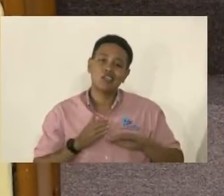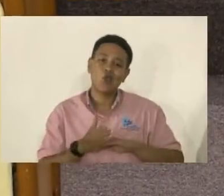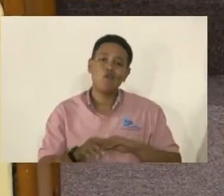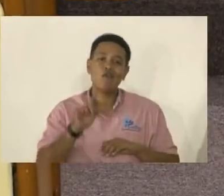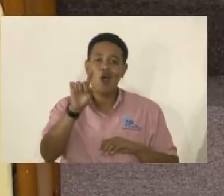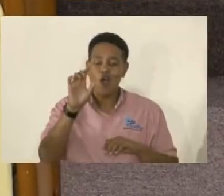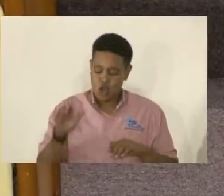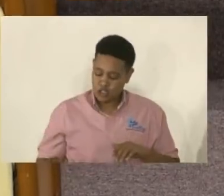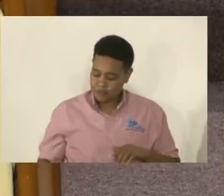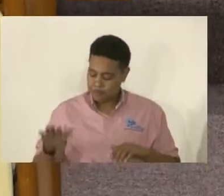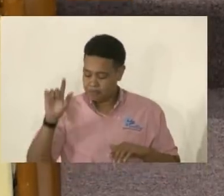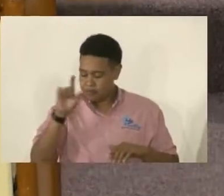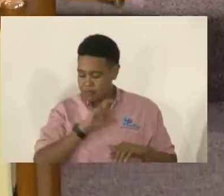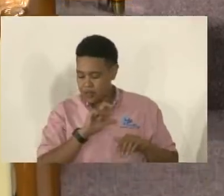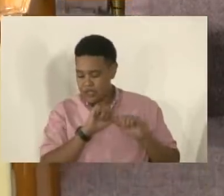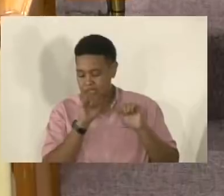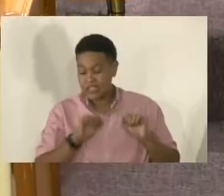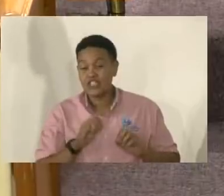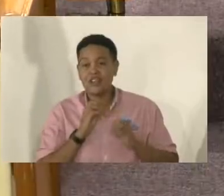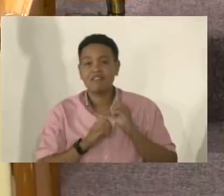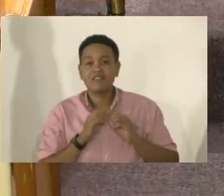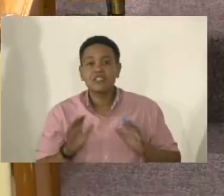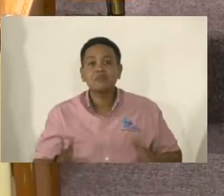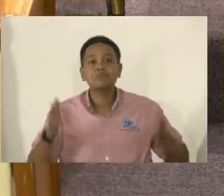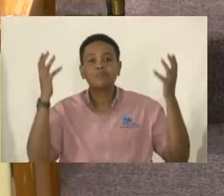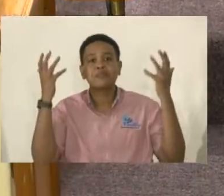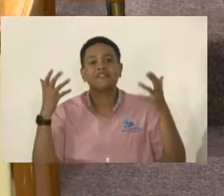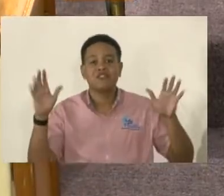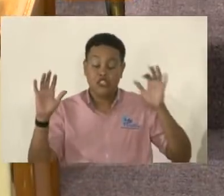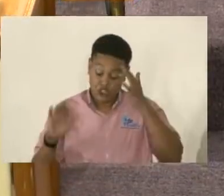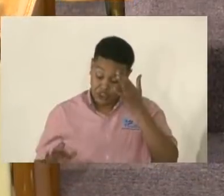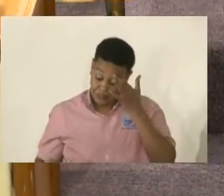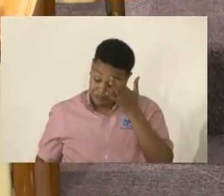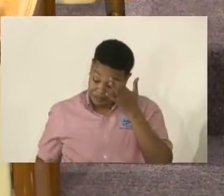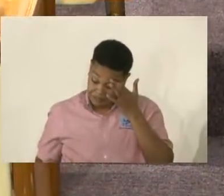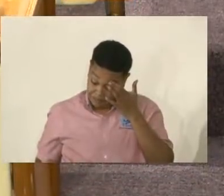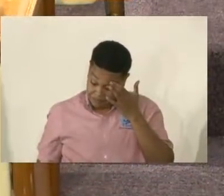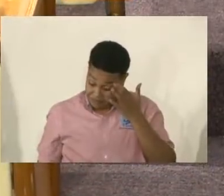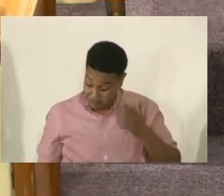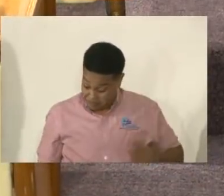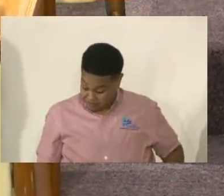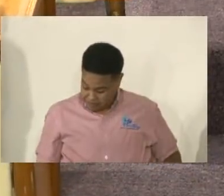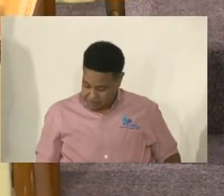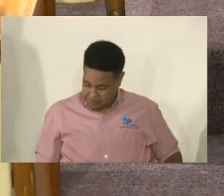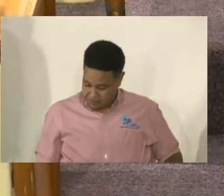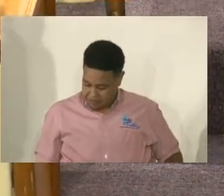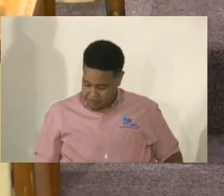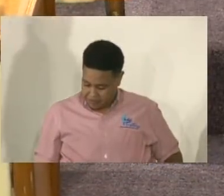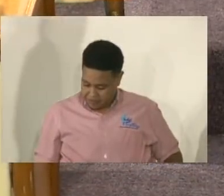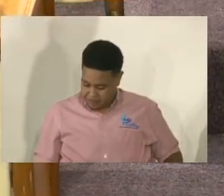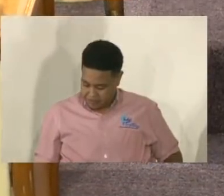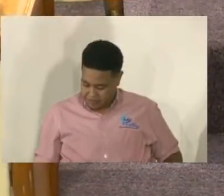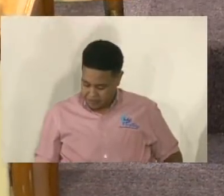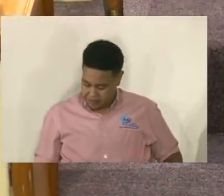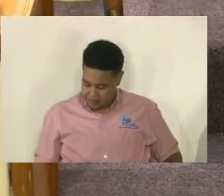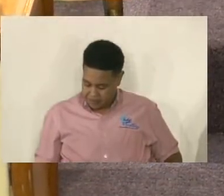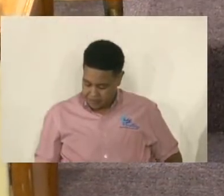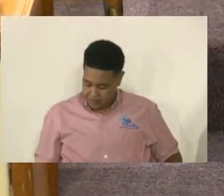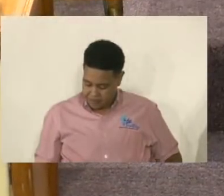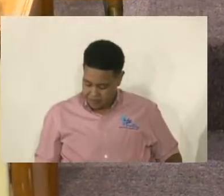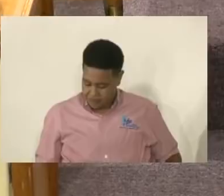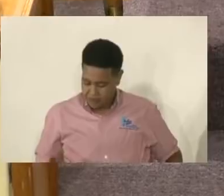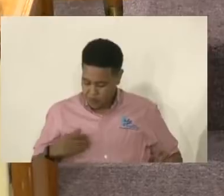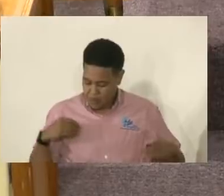police stations have benefited. We have provided